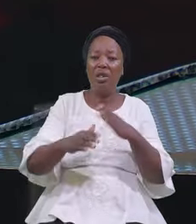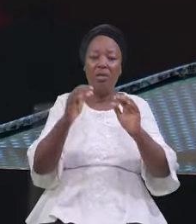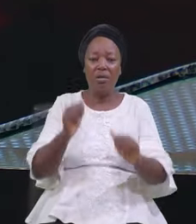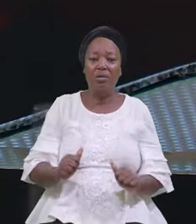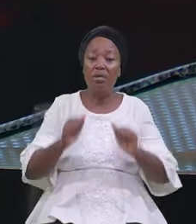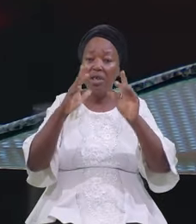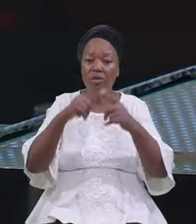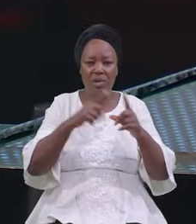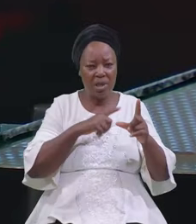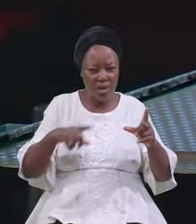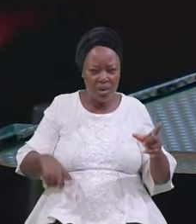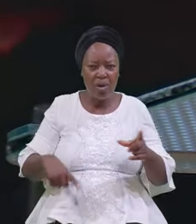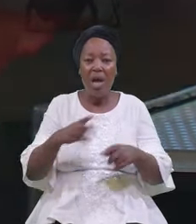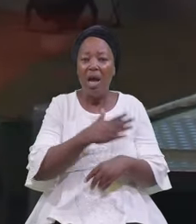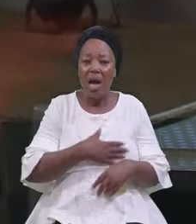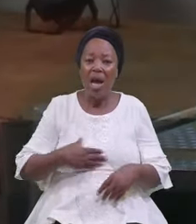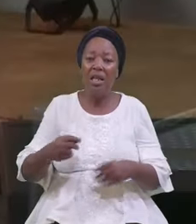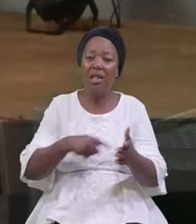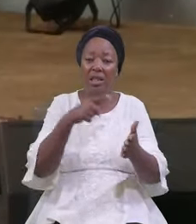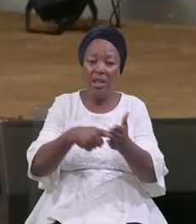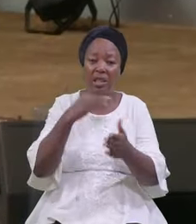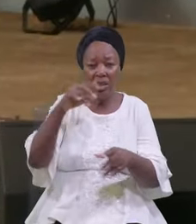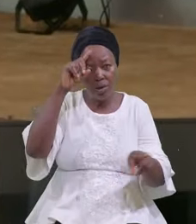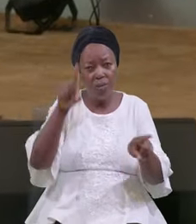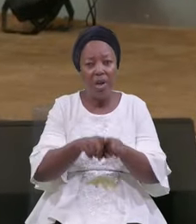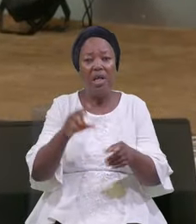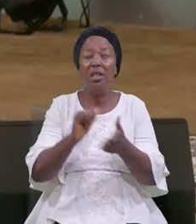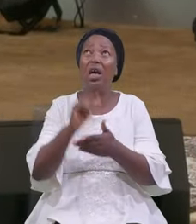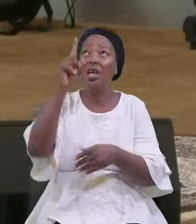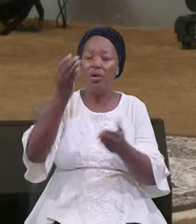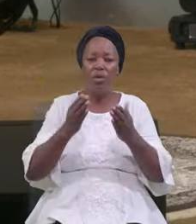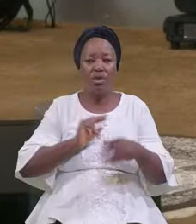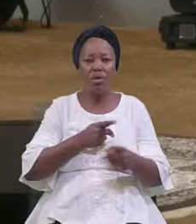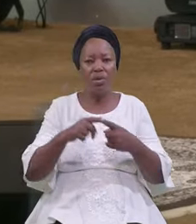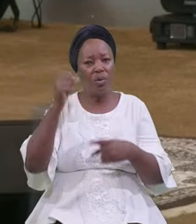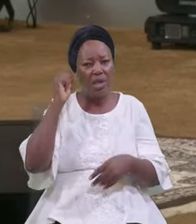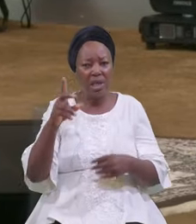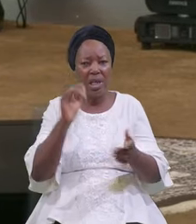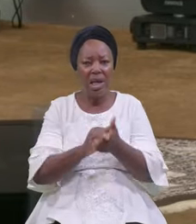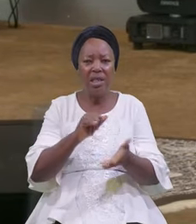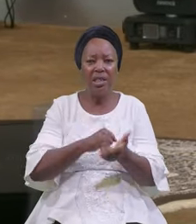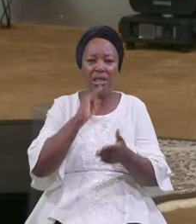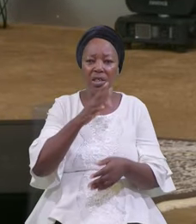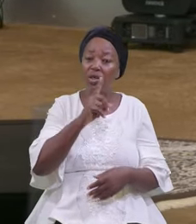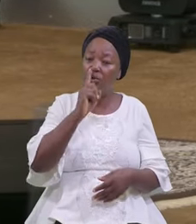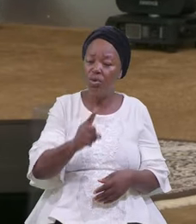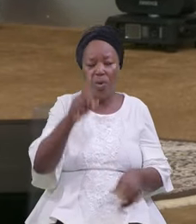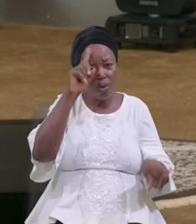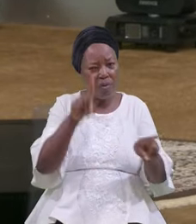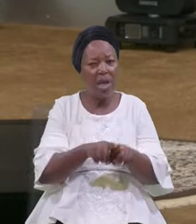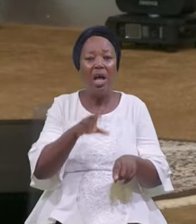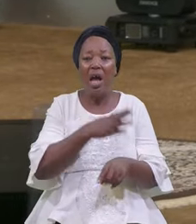committed unto the Lord. And this is the covenant he wants us to understand. It's a sure covenant, and